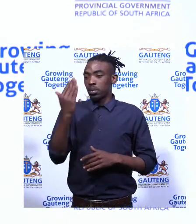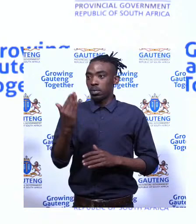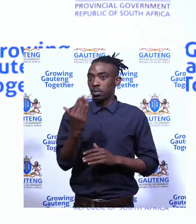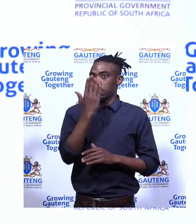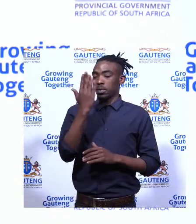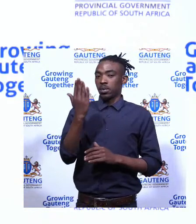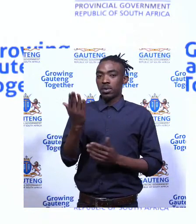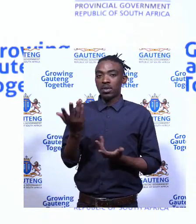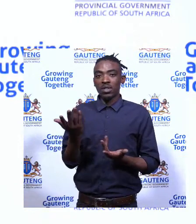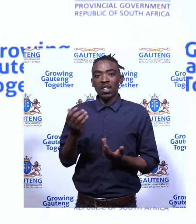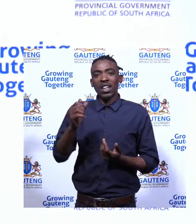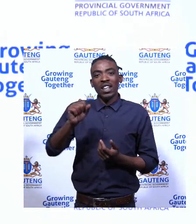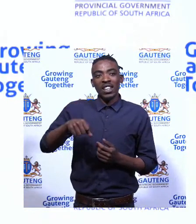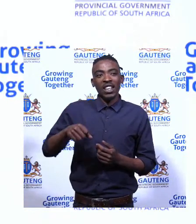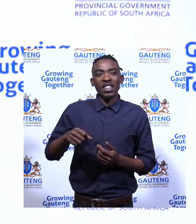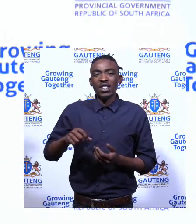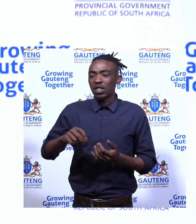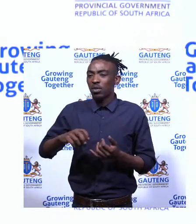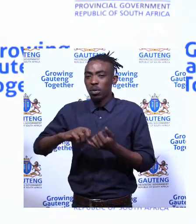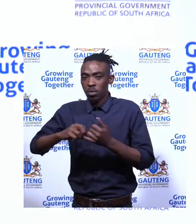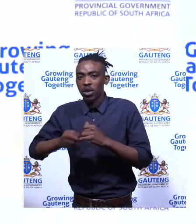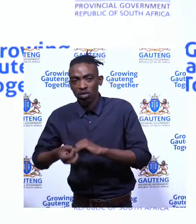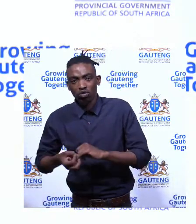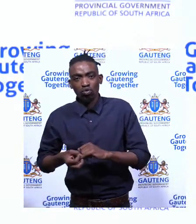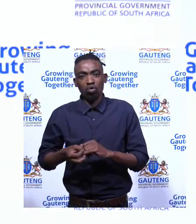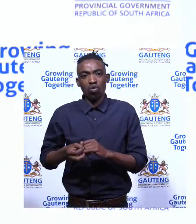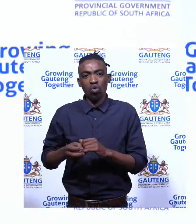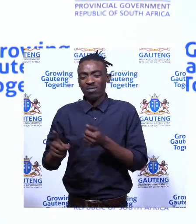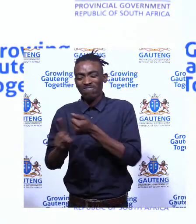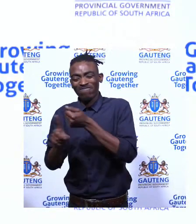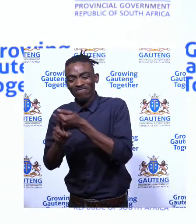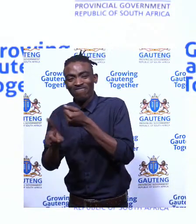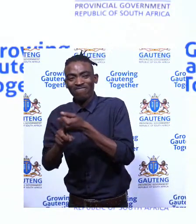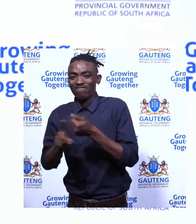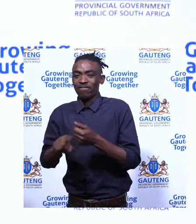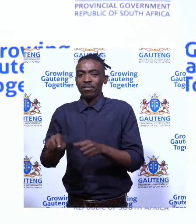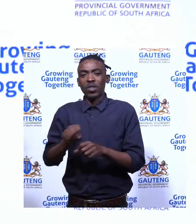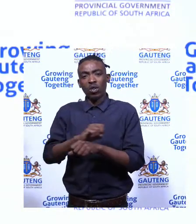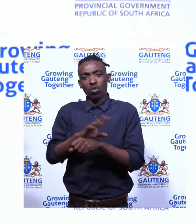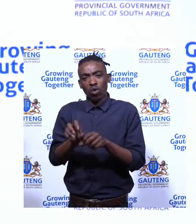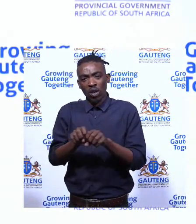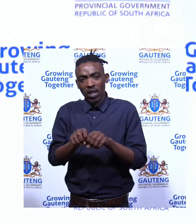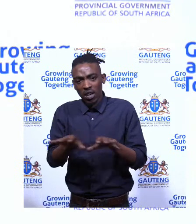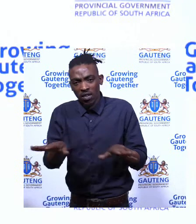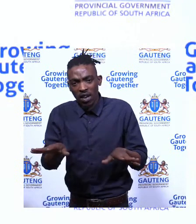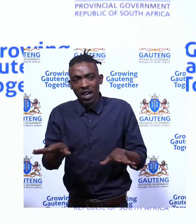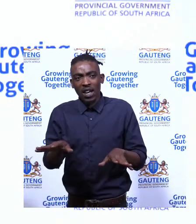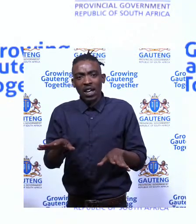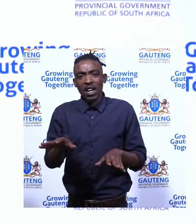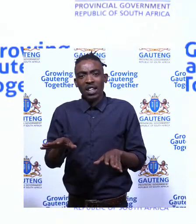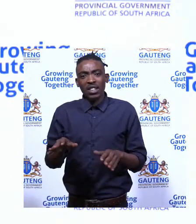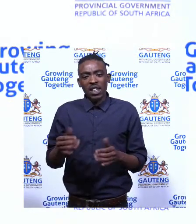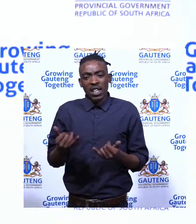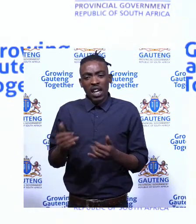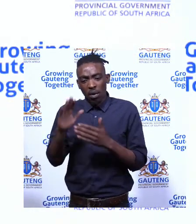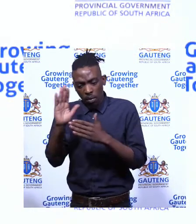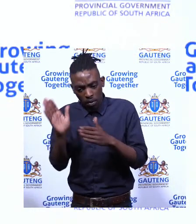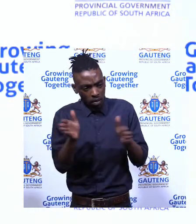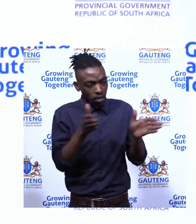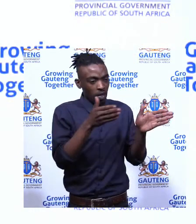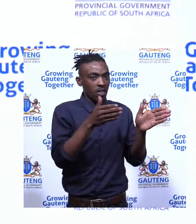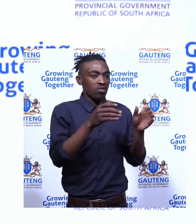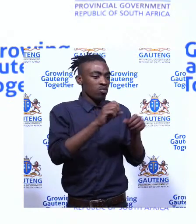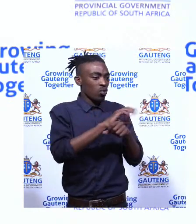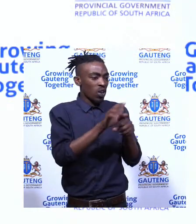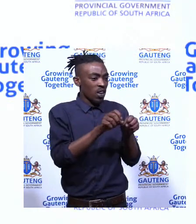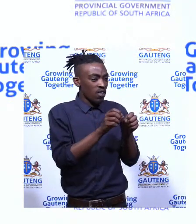the prognosis or the chances of you living may not be because of the other comorbid existing